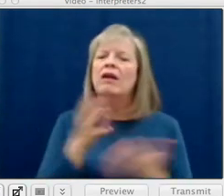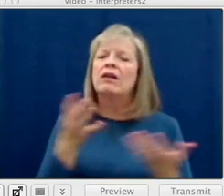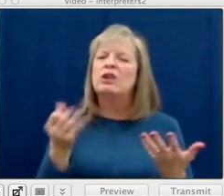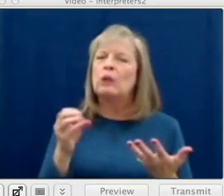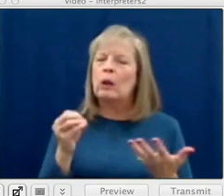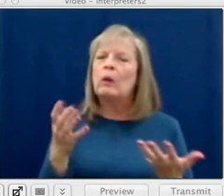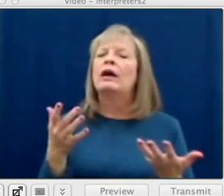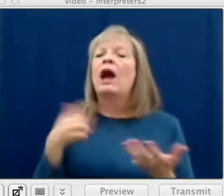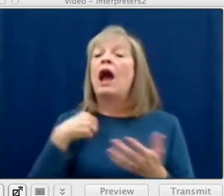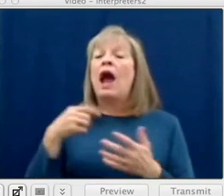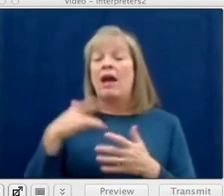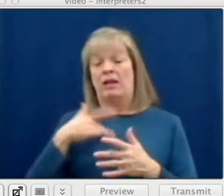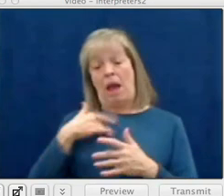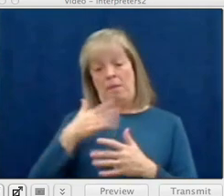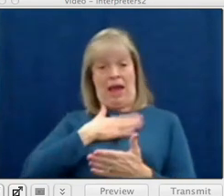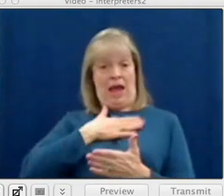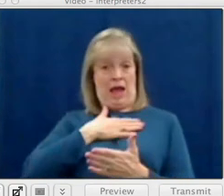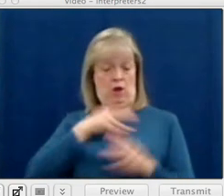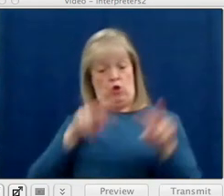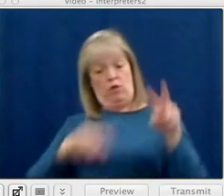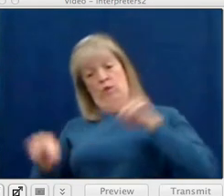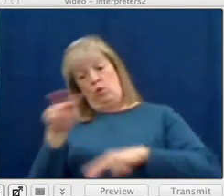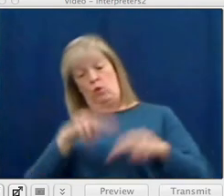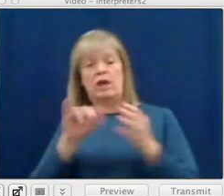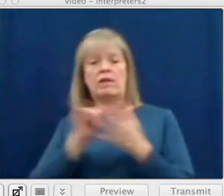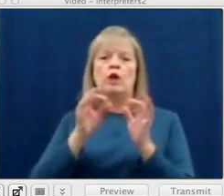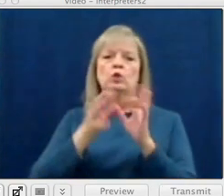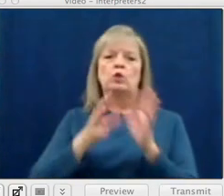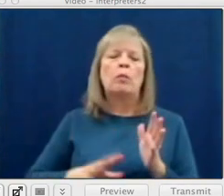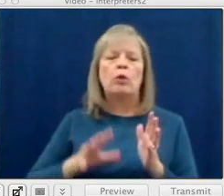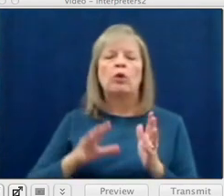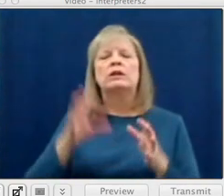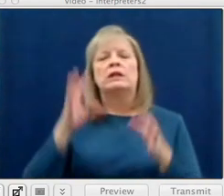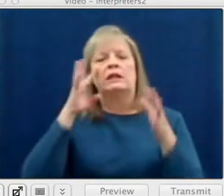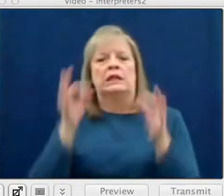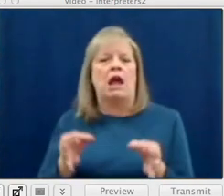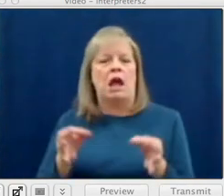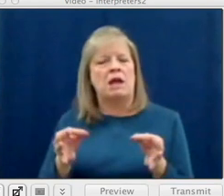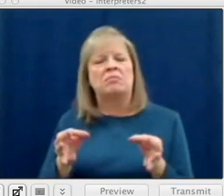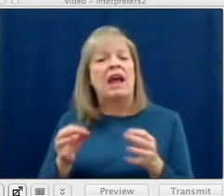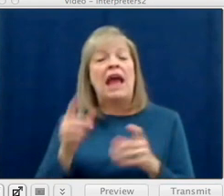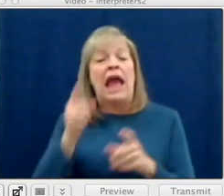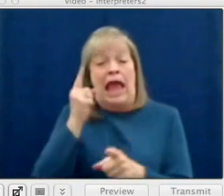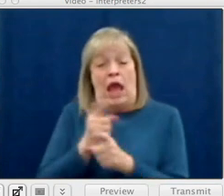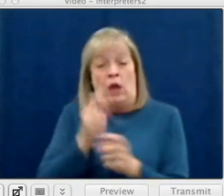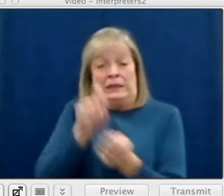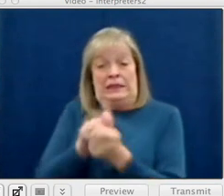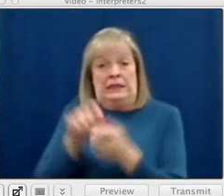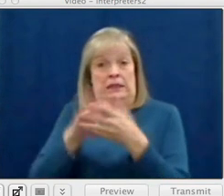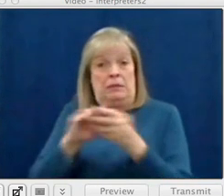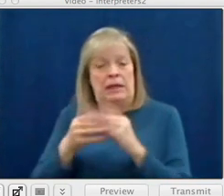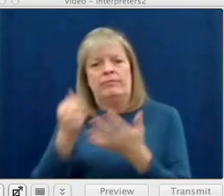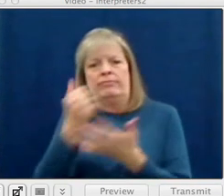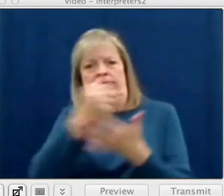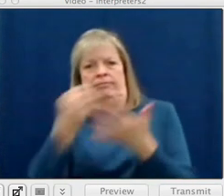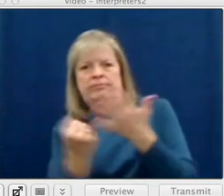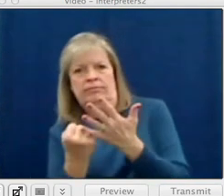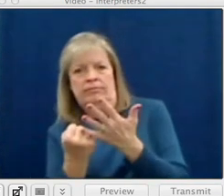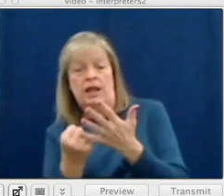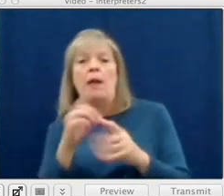being deprioritized in this given decision, but laissez-faire, letting the child be who he is in the situation he is being